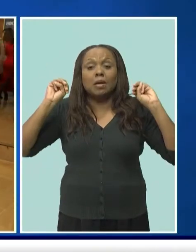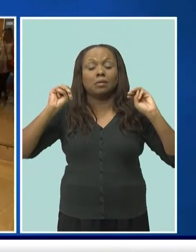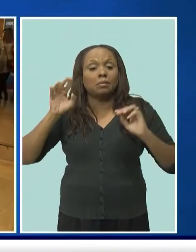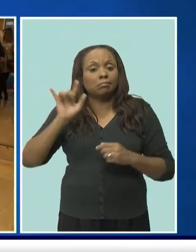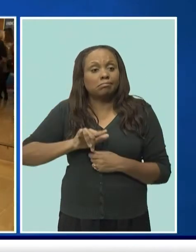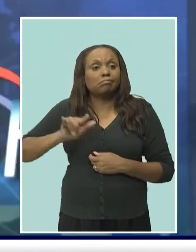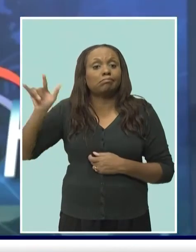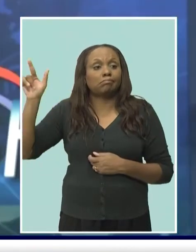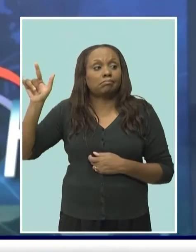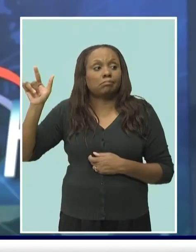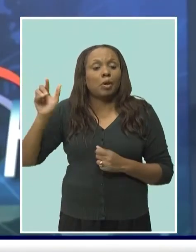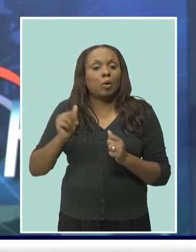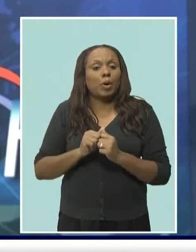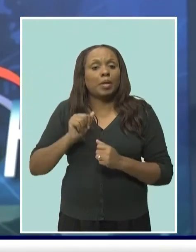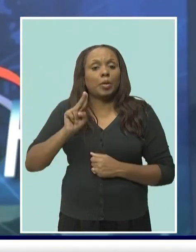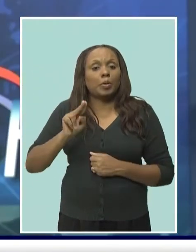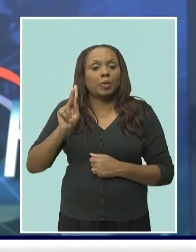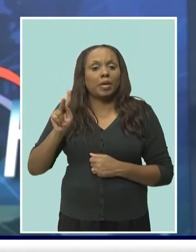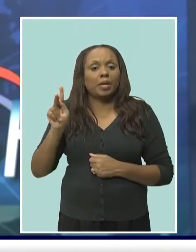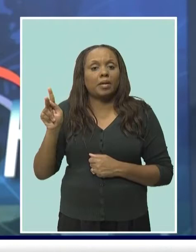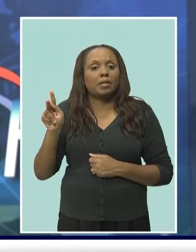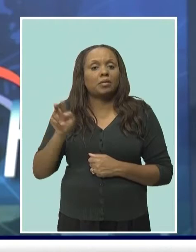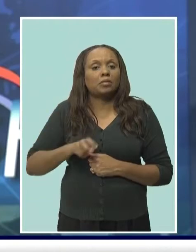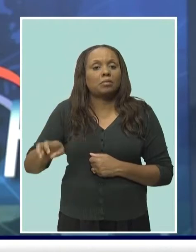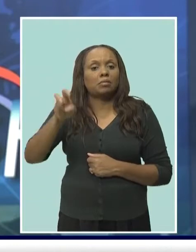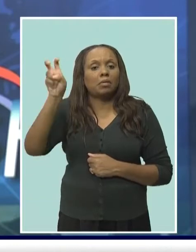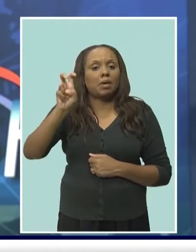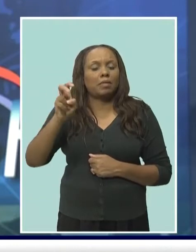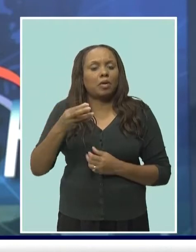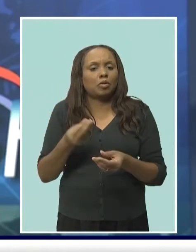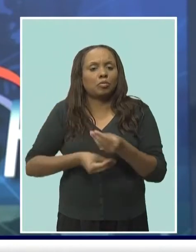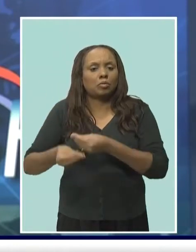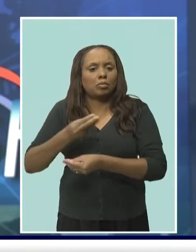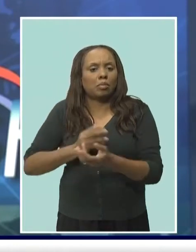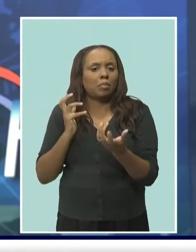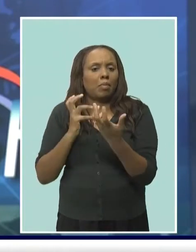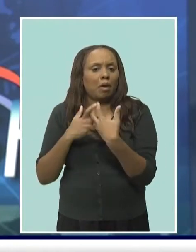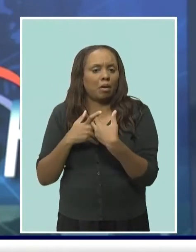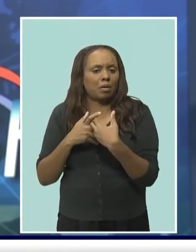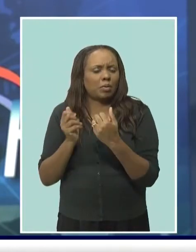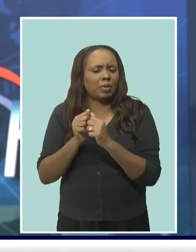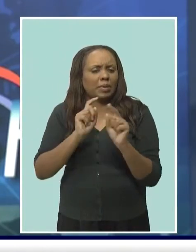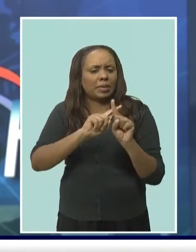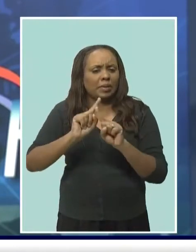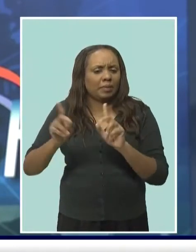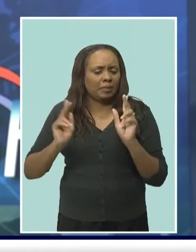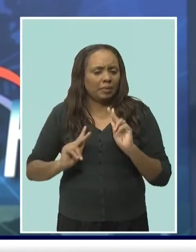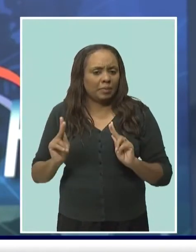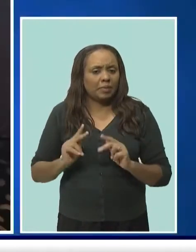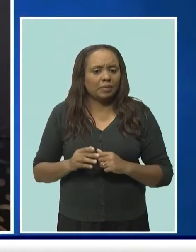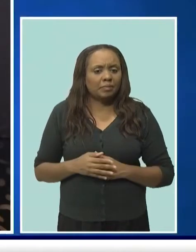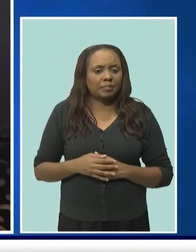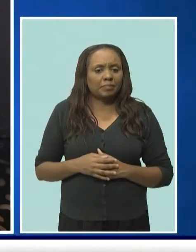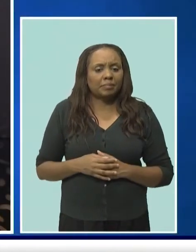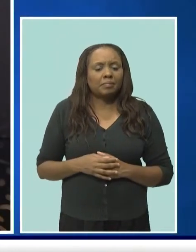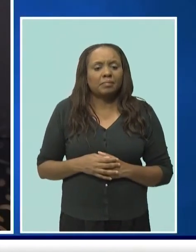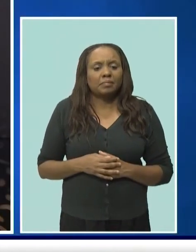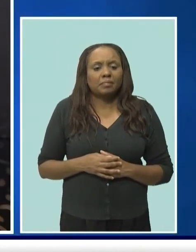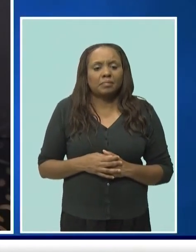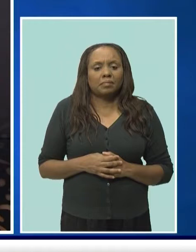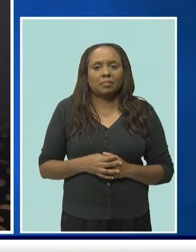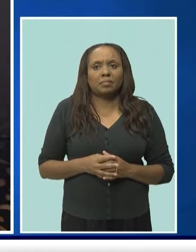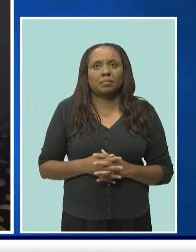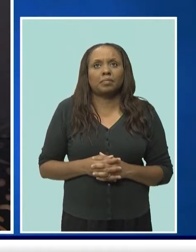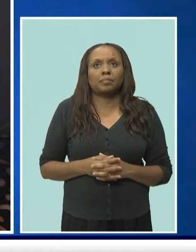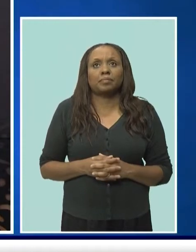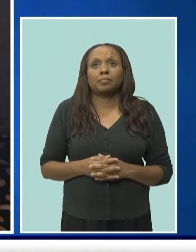travel trade partners, including airlines, tour operators, travel agents, and the media. As you heard from our new Minister